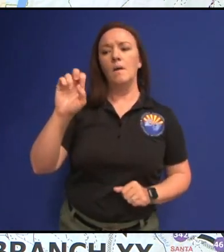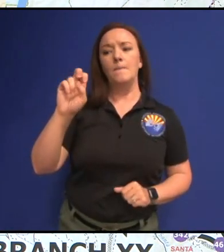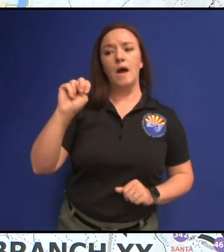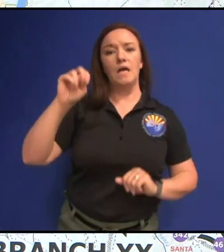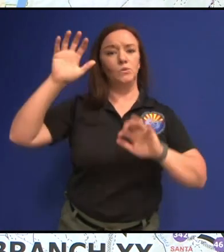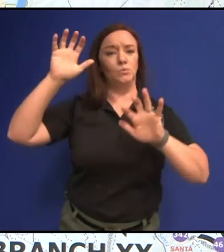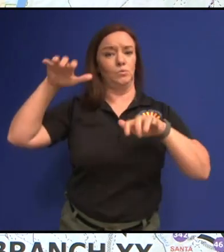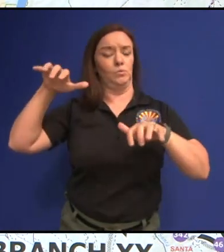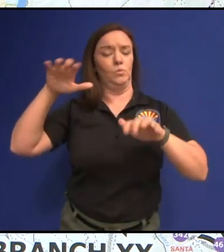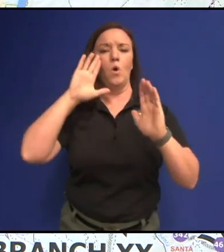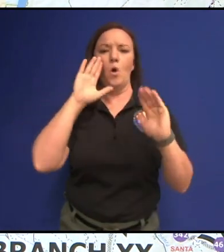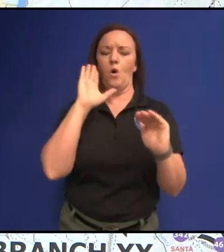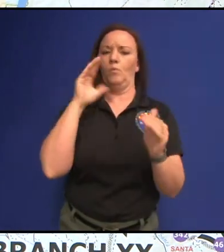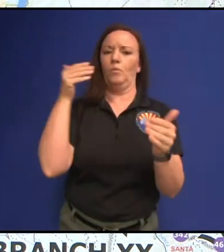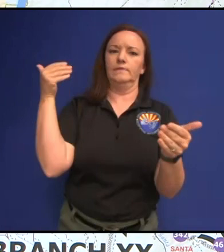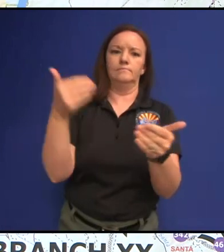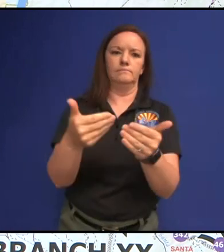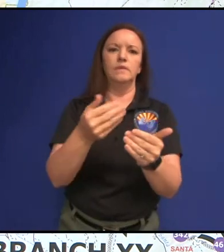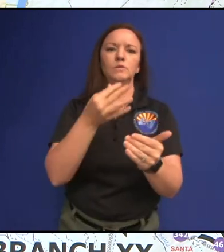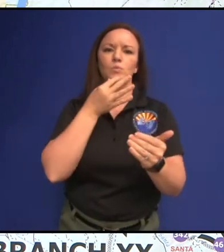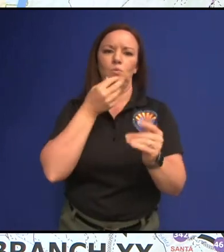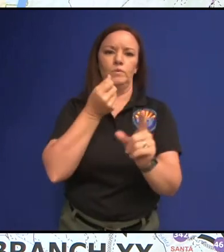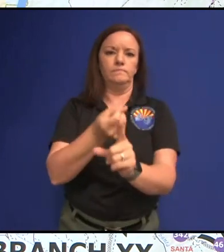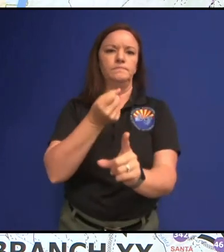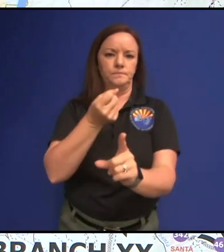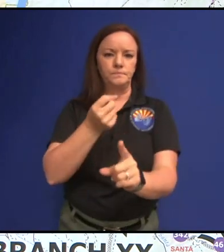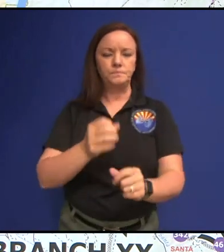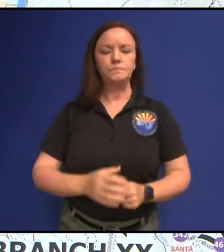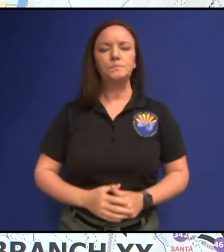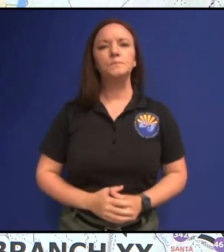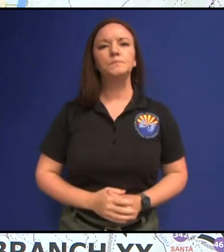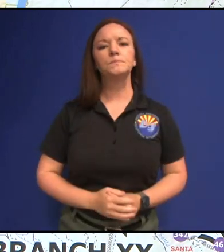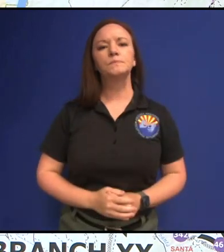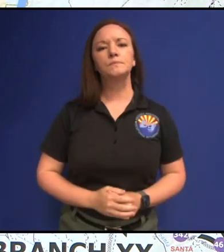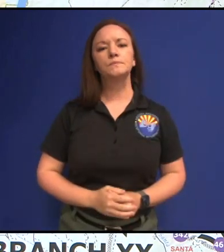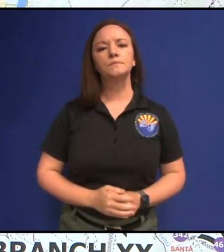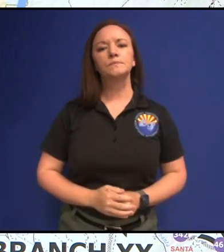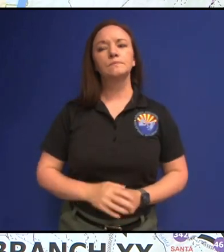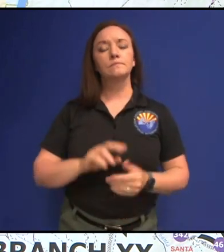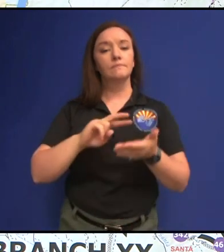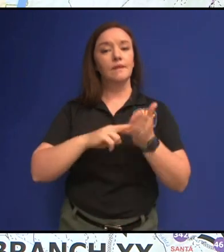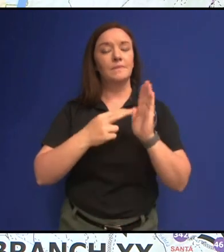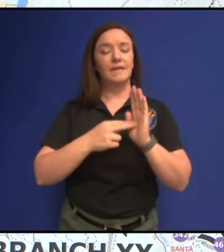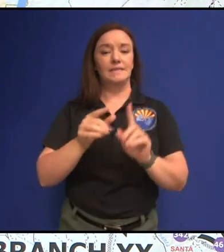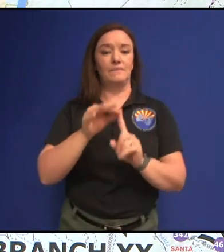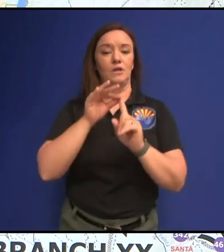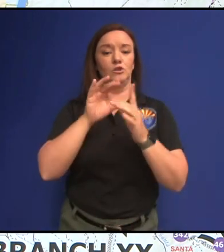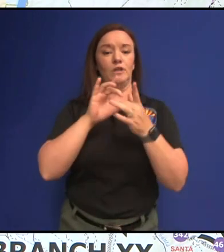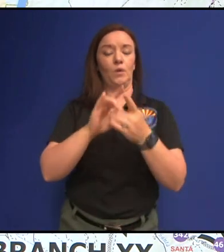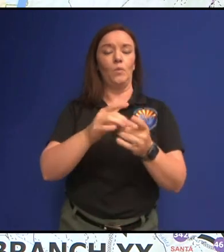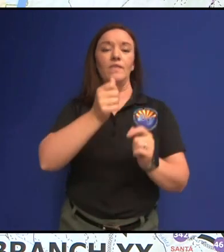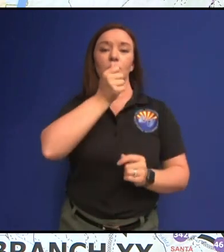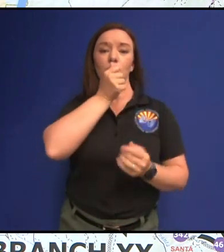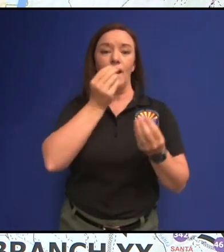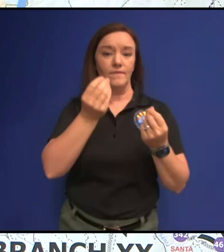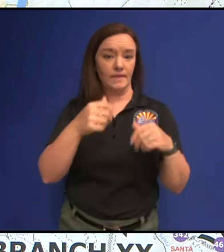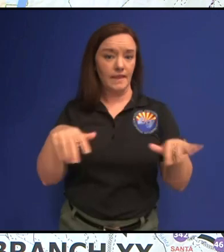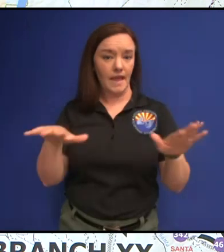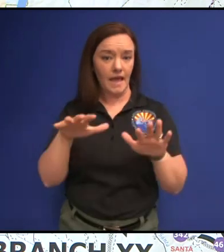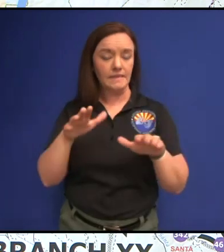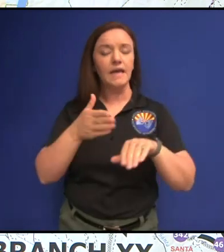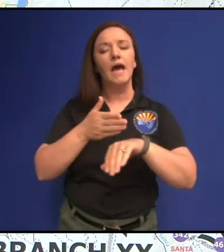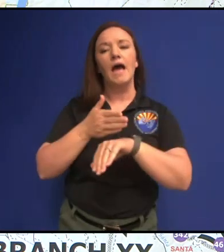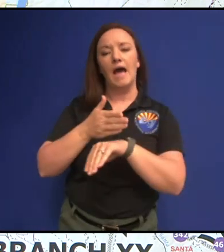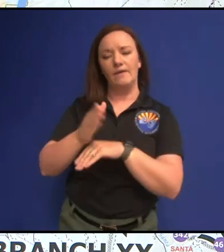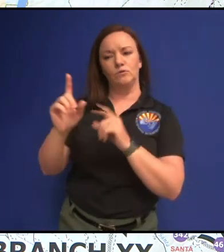corner. So what that means is that, especially when it comes to private land, is you have to confirm with the state of New